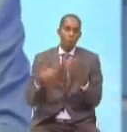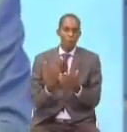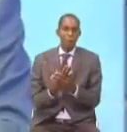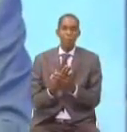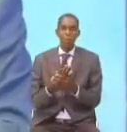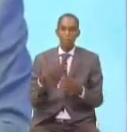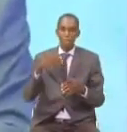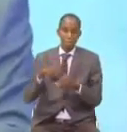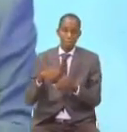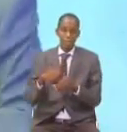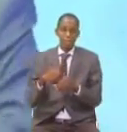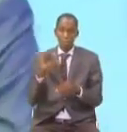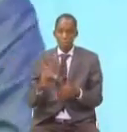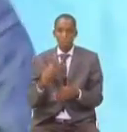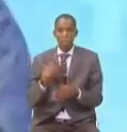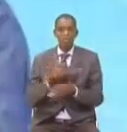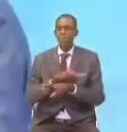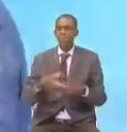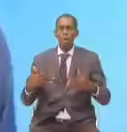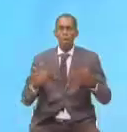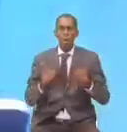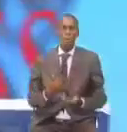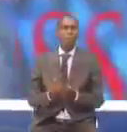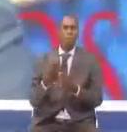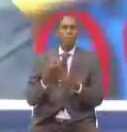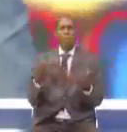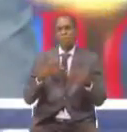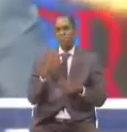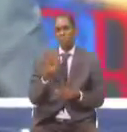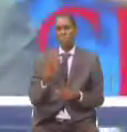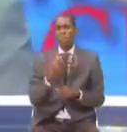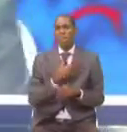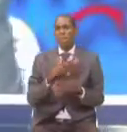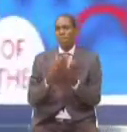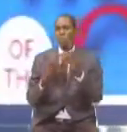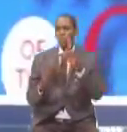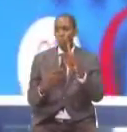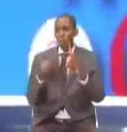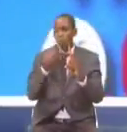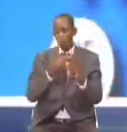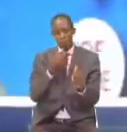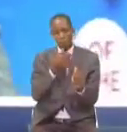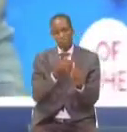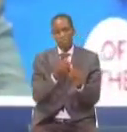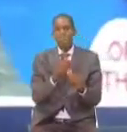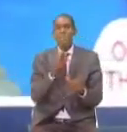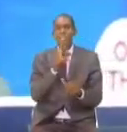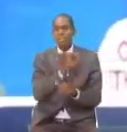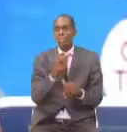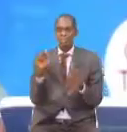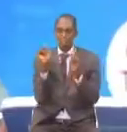have help from anywhere. And then somebody who himself is a slave of sin,